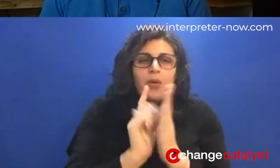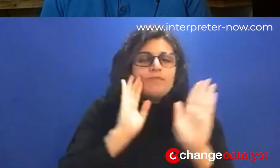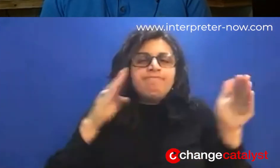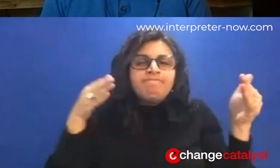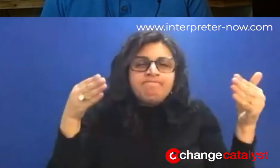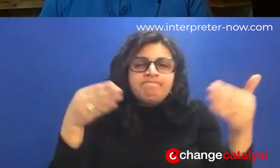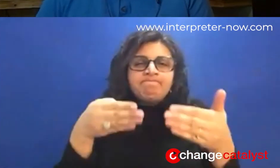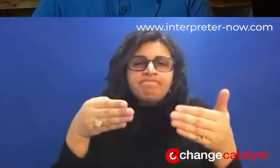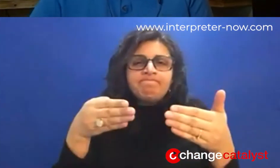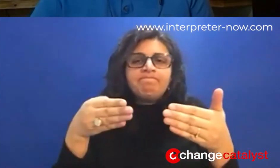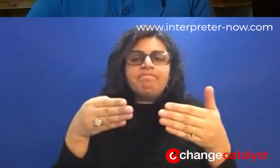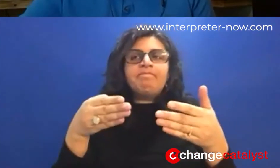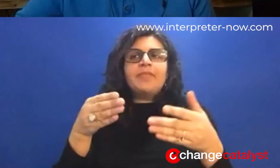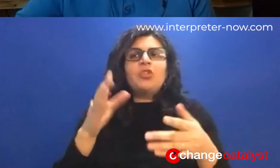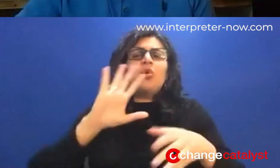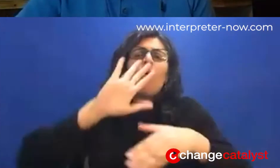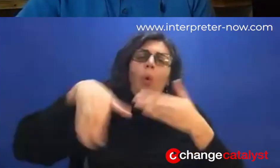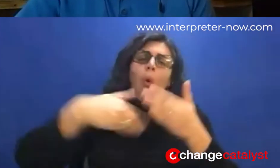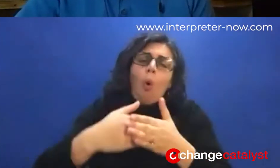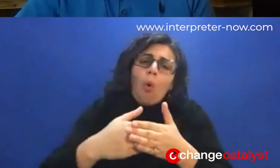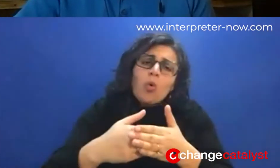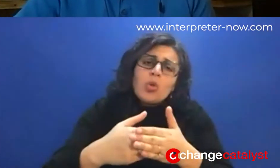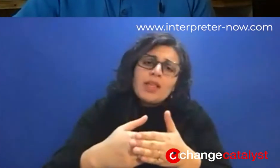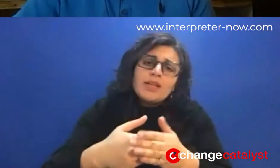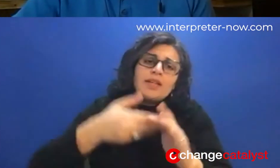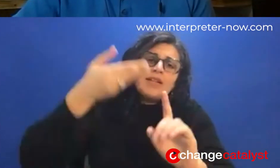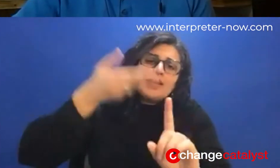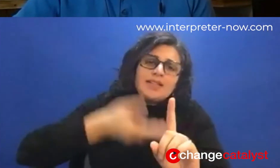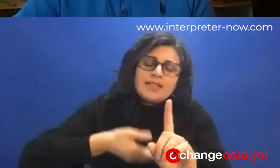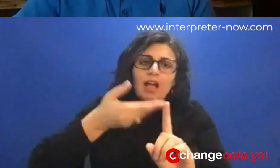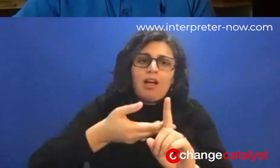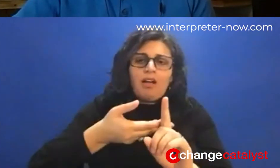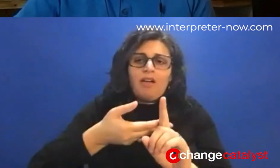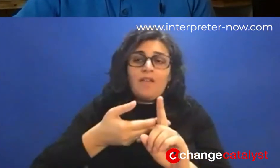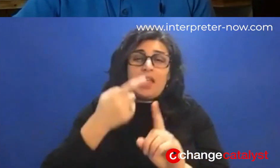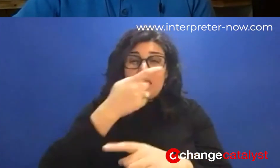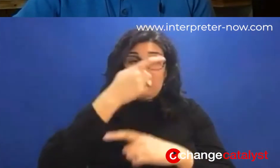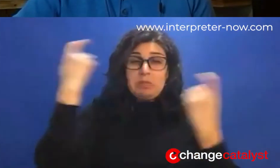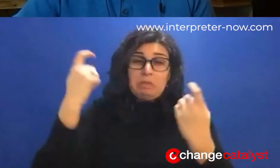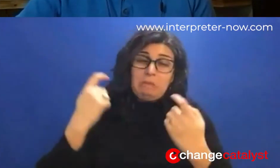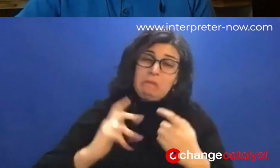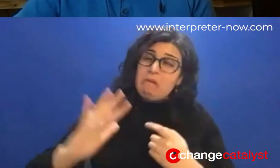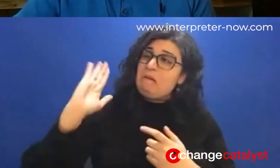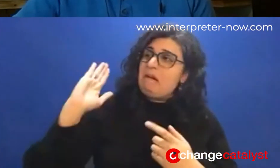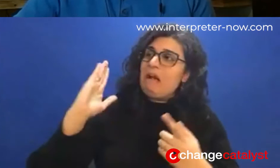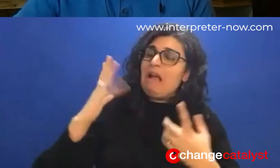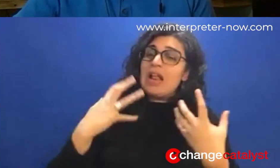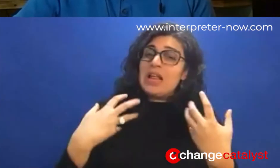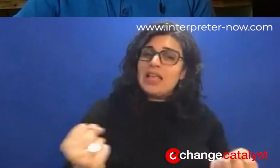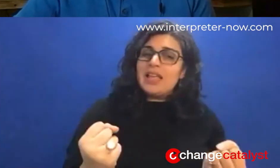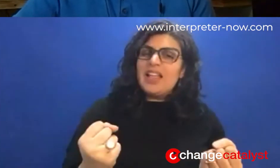to becoming your whole self and heal from your past trauma? That's what I ask you